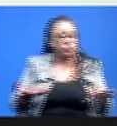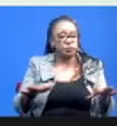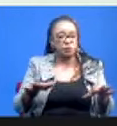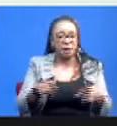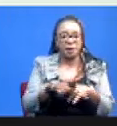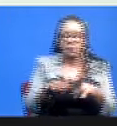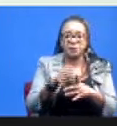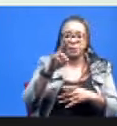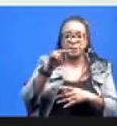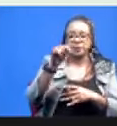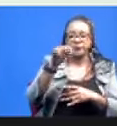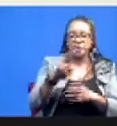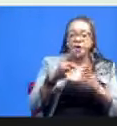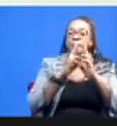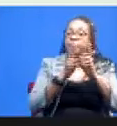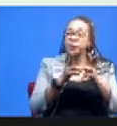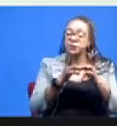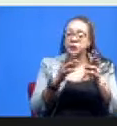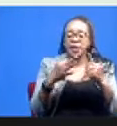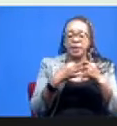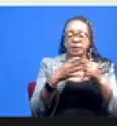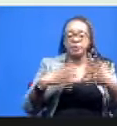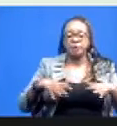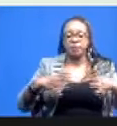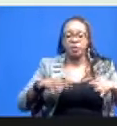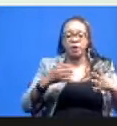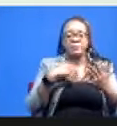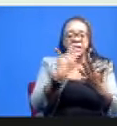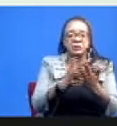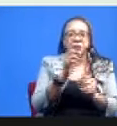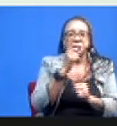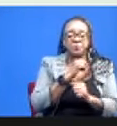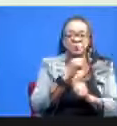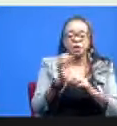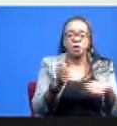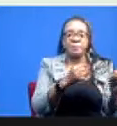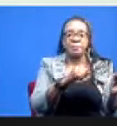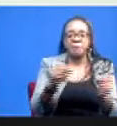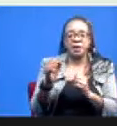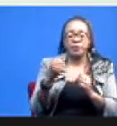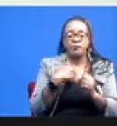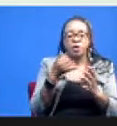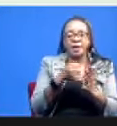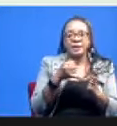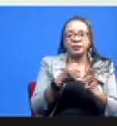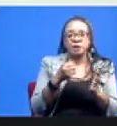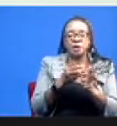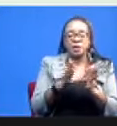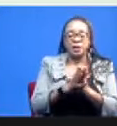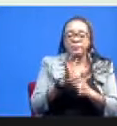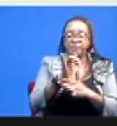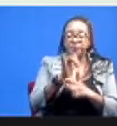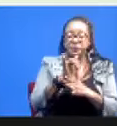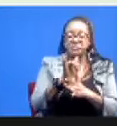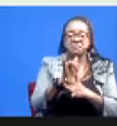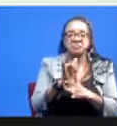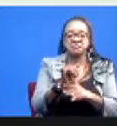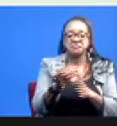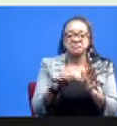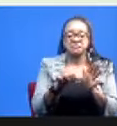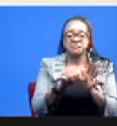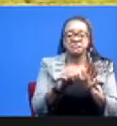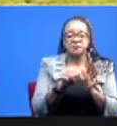As NTV's Ibrahim Karanja reports, eight people have been arrested in Homabay for engaging in alleged